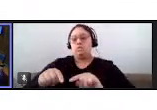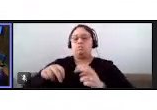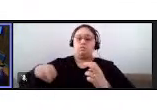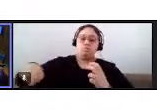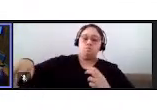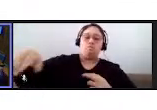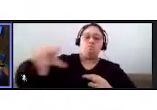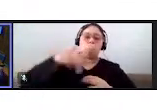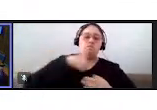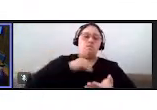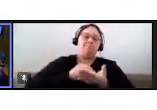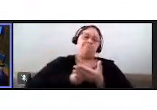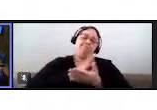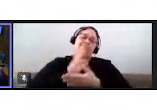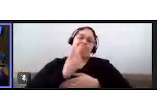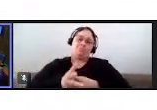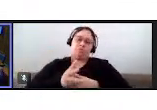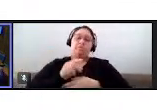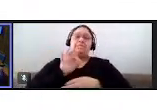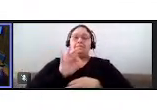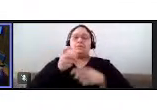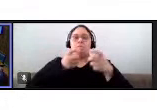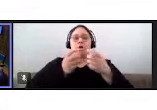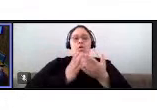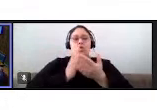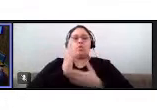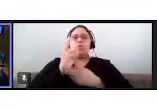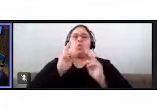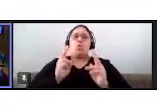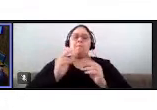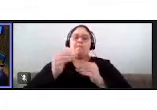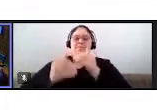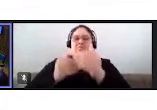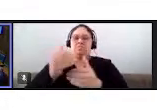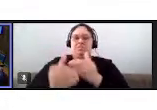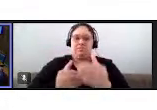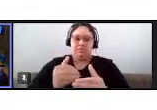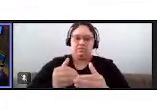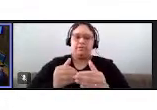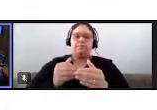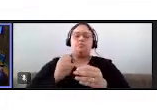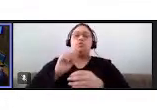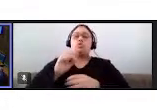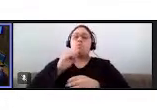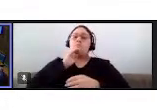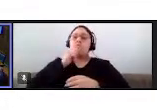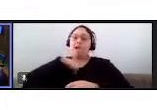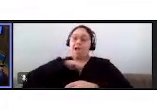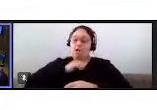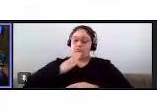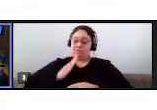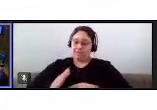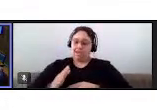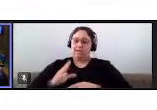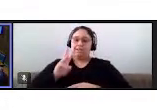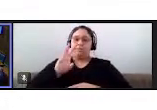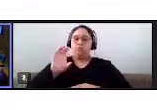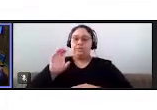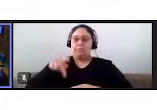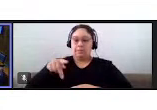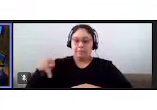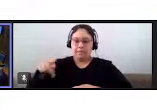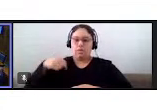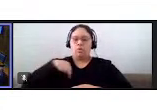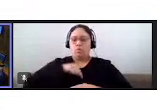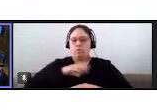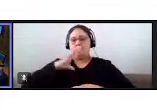walkabout, and that will then be managed through the normal processes. So that at least from outside, the WCPP had